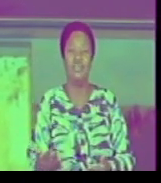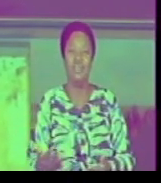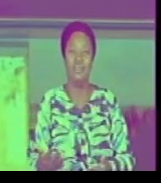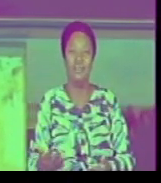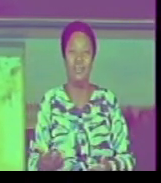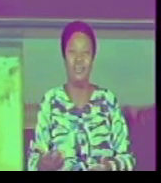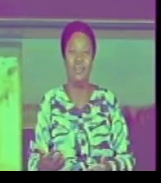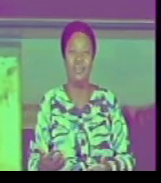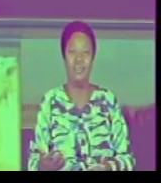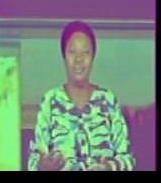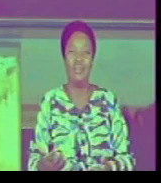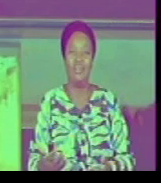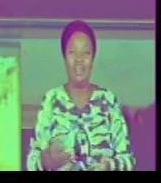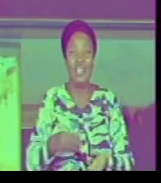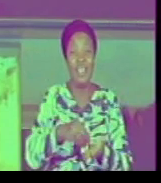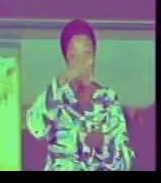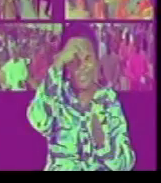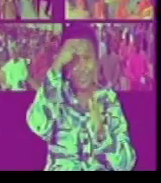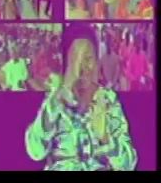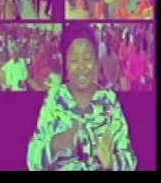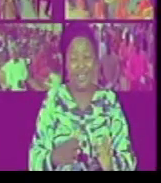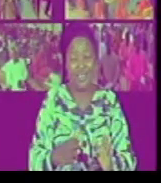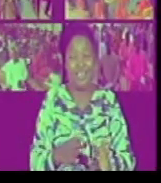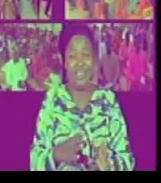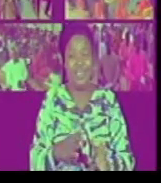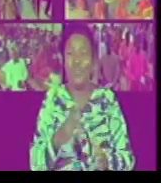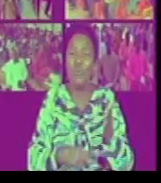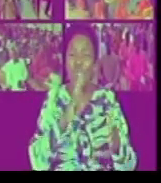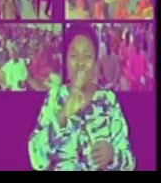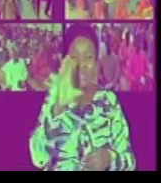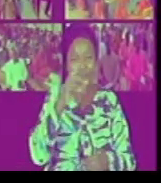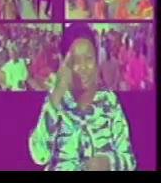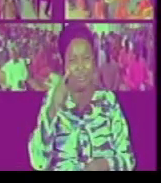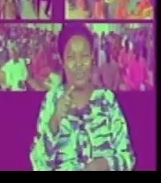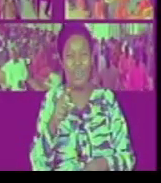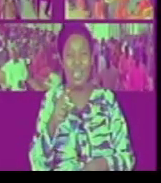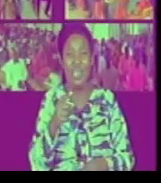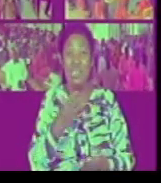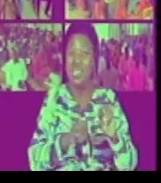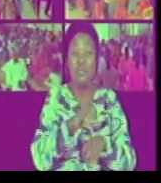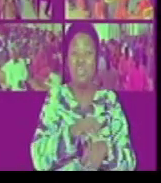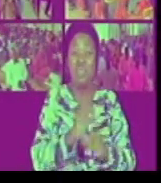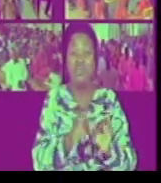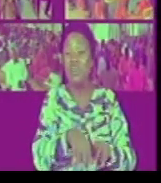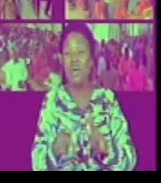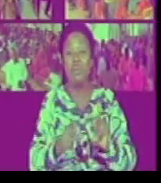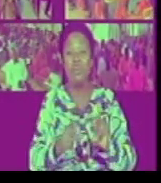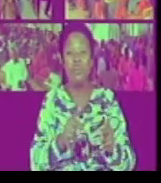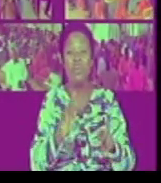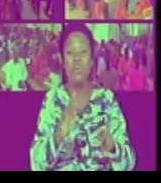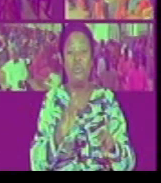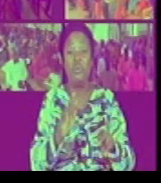Student, what are you looking for? Even if other people don't get this